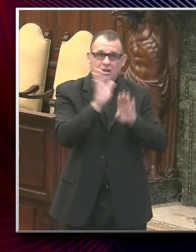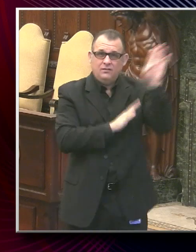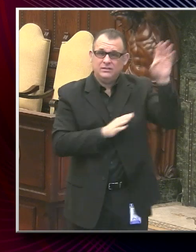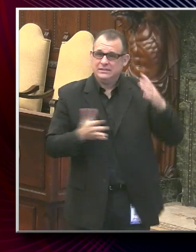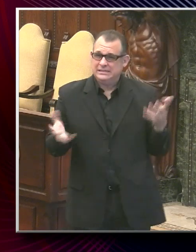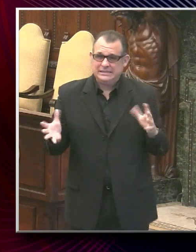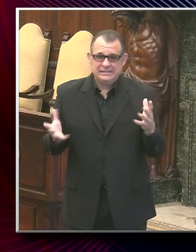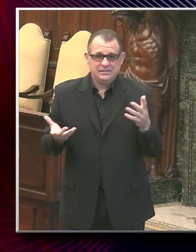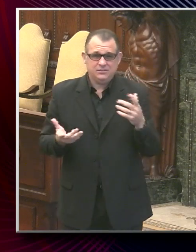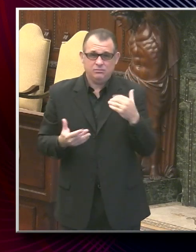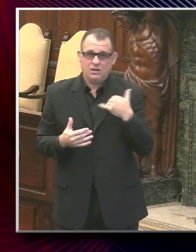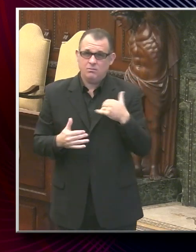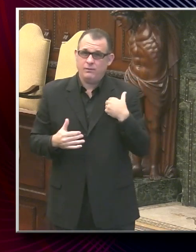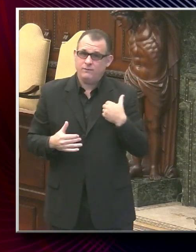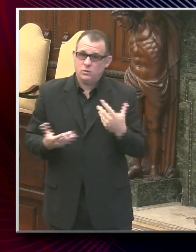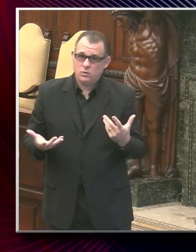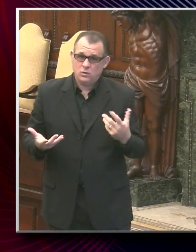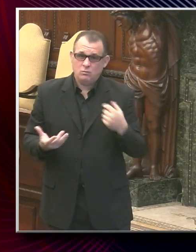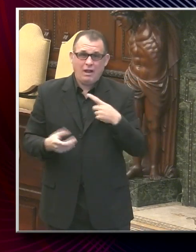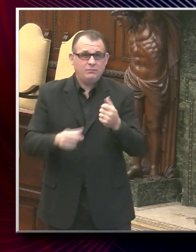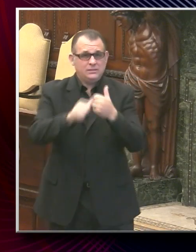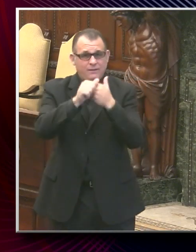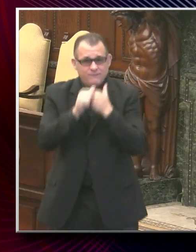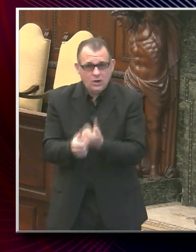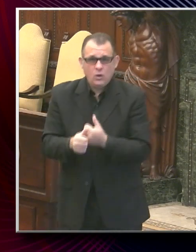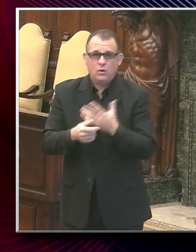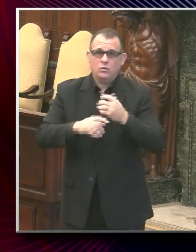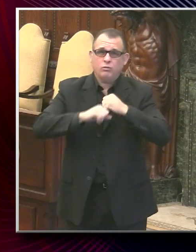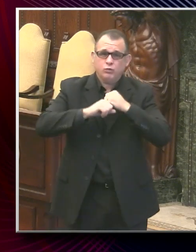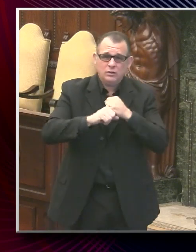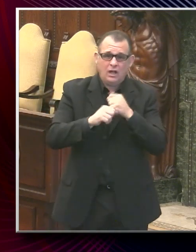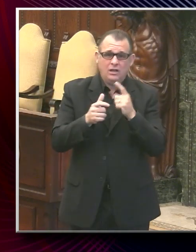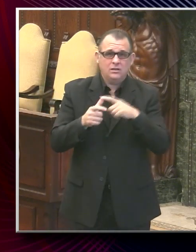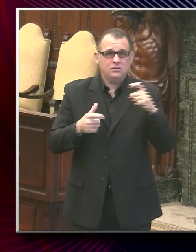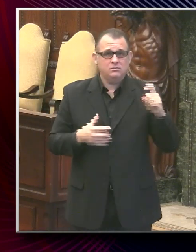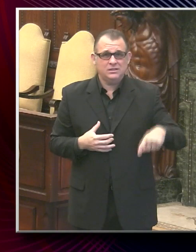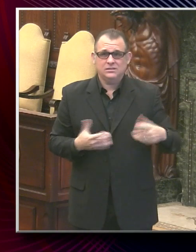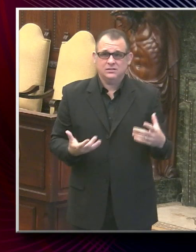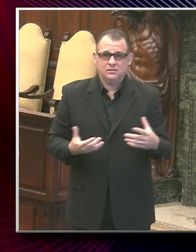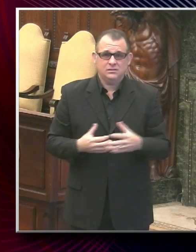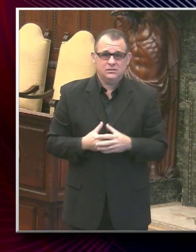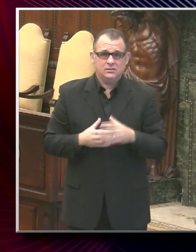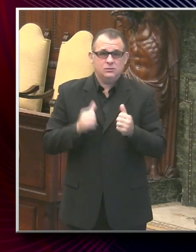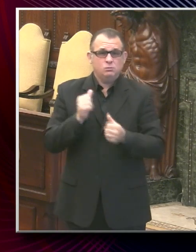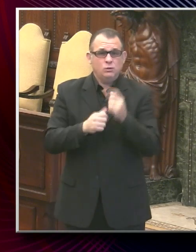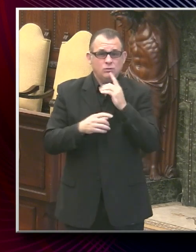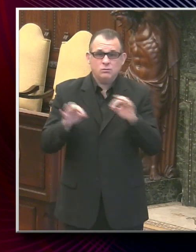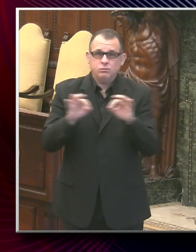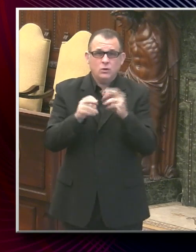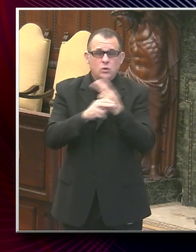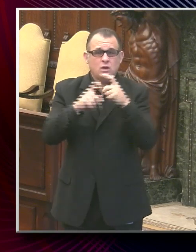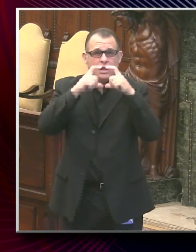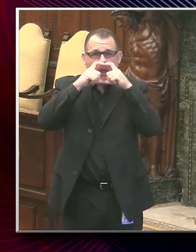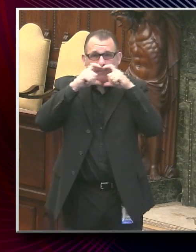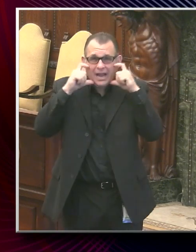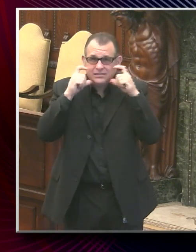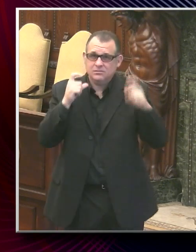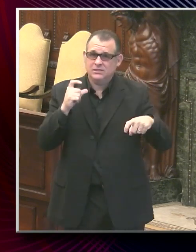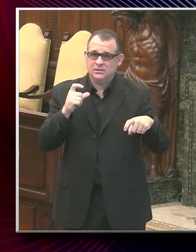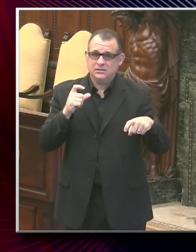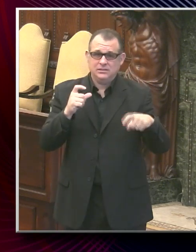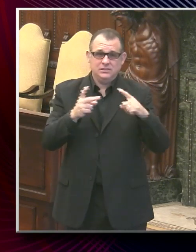is to have everyone follow the safety precautions. That includes, most important, masks. Wear your masks when you're around other